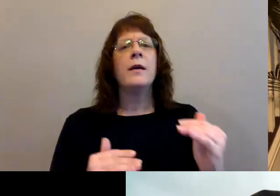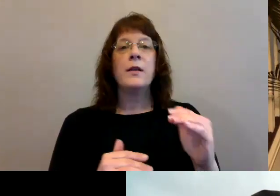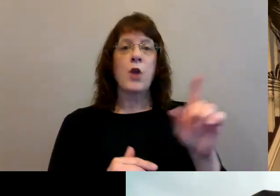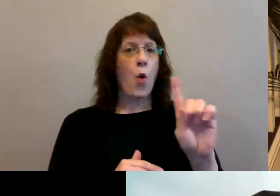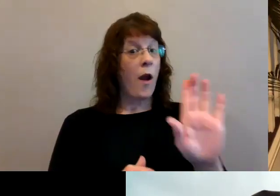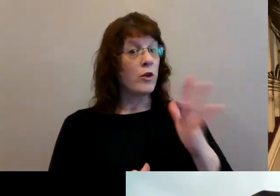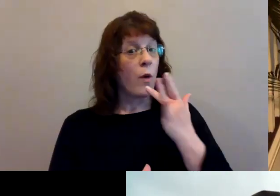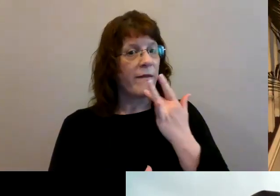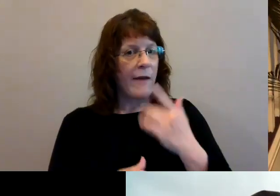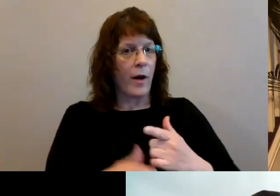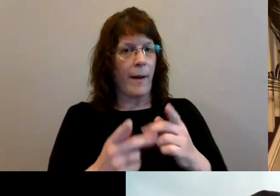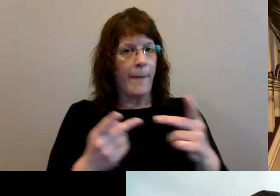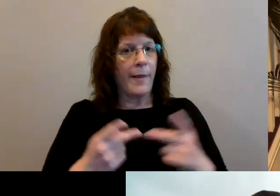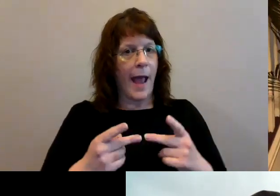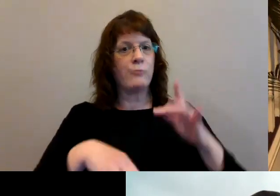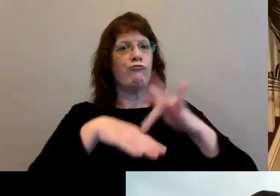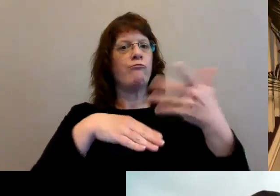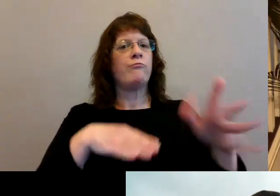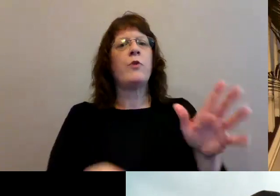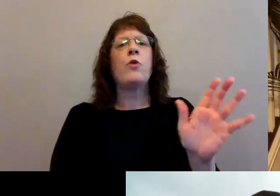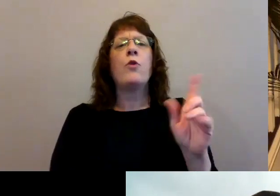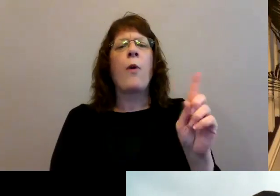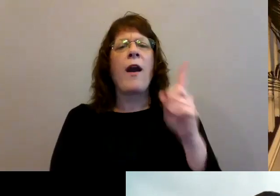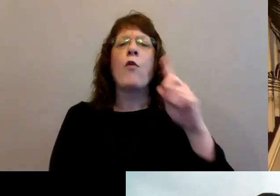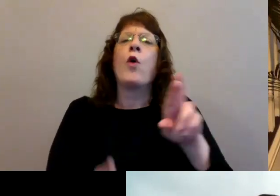favorite places that you have gotten to go for research?